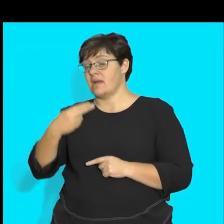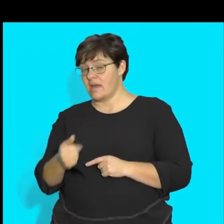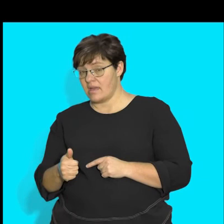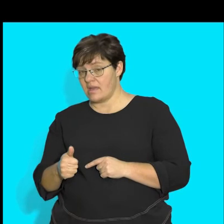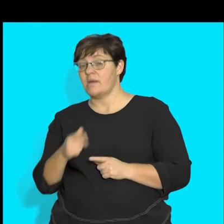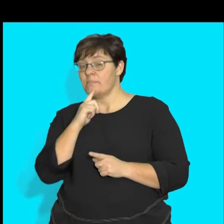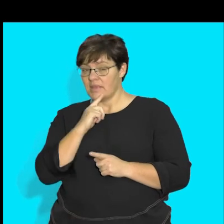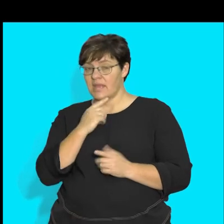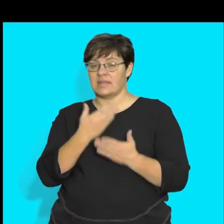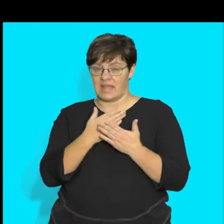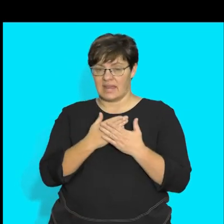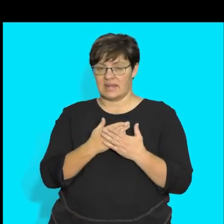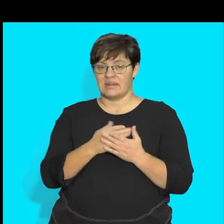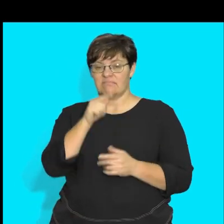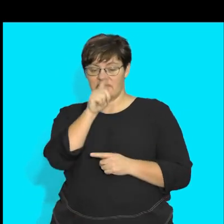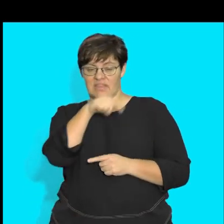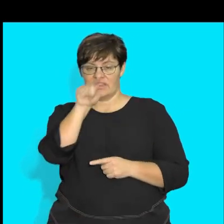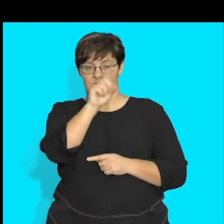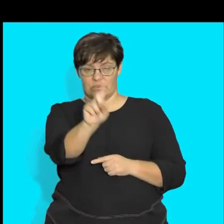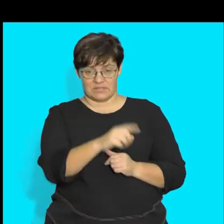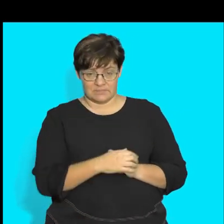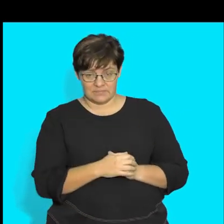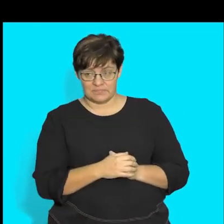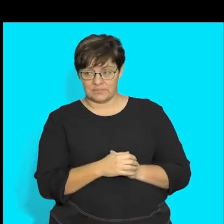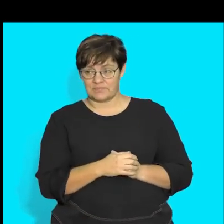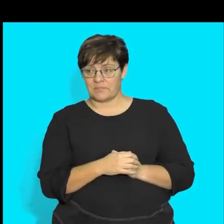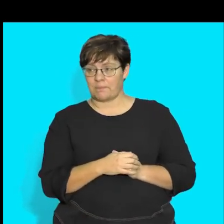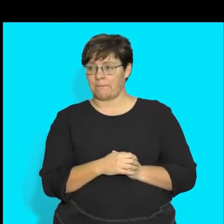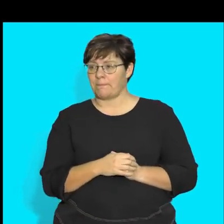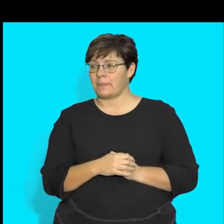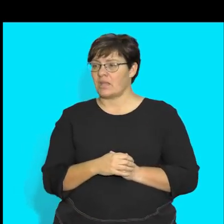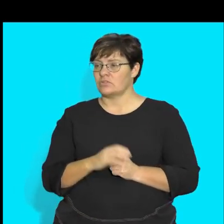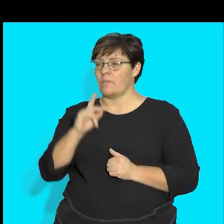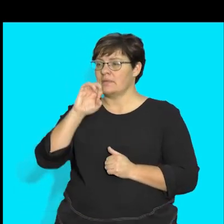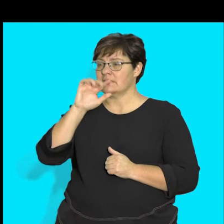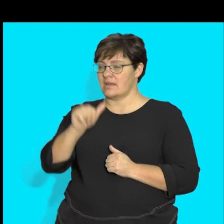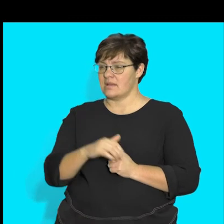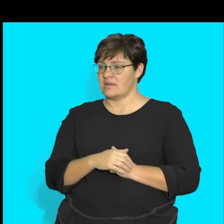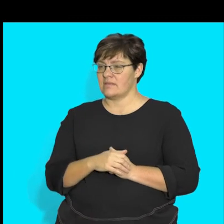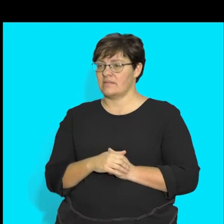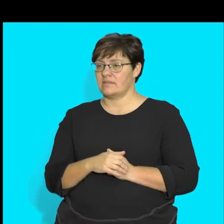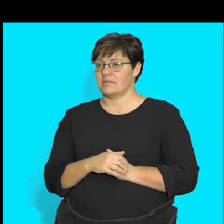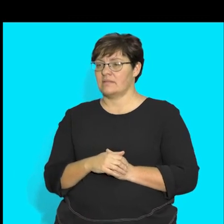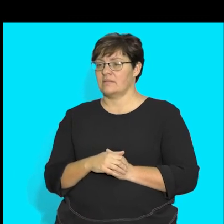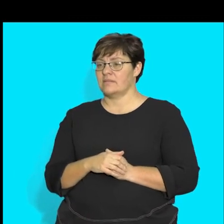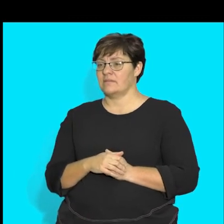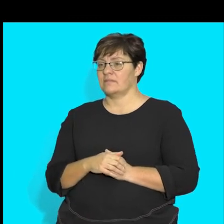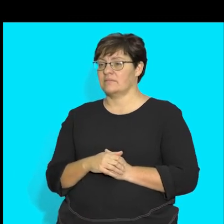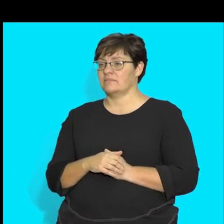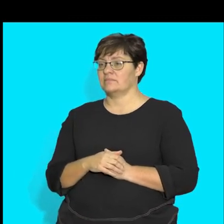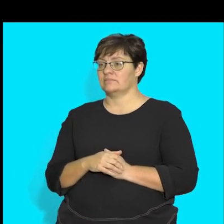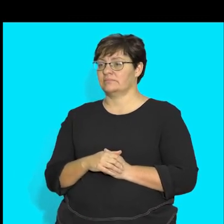beta, I can hopefully calculate what theta is. Excellent. So let's look at beta. I know